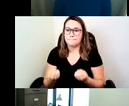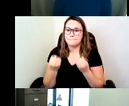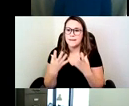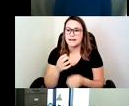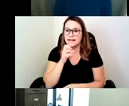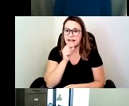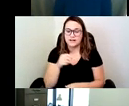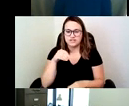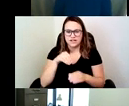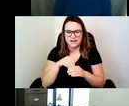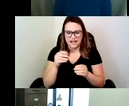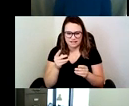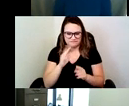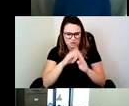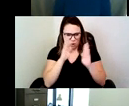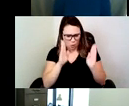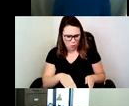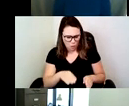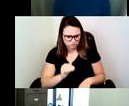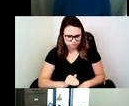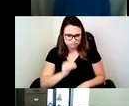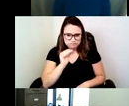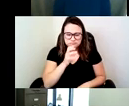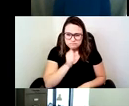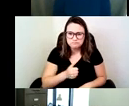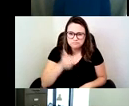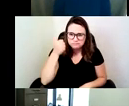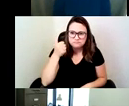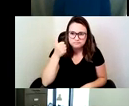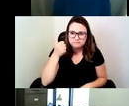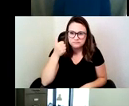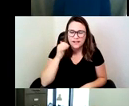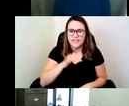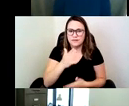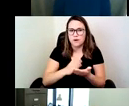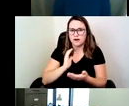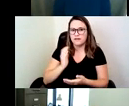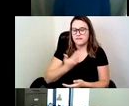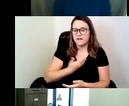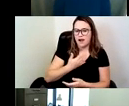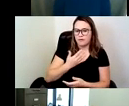right in their own homes and part of our shared community.